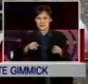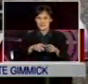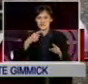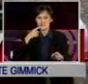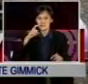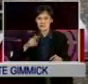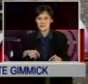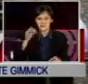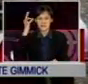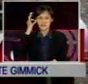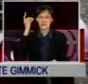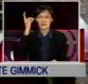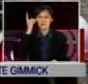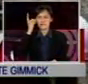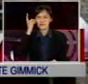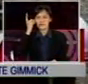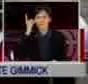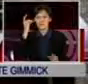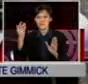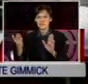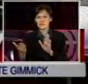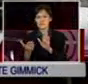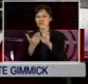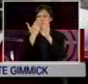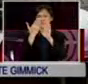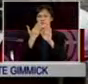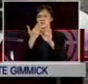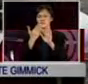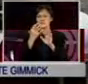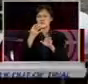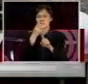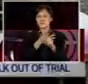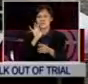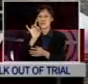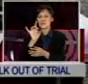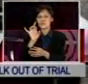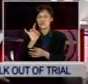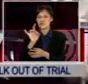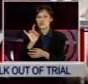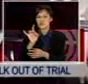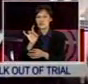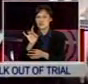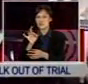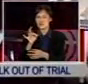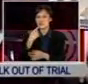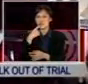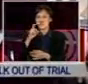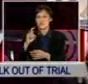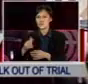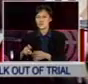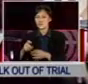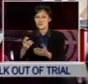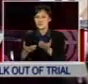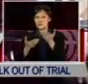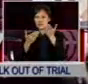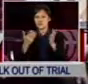Drilon, Your Honor, refers to appearance on the 8th. This subpoena refers, you are hereby commanded to appear